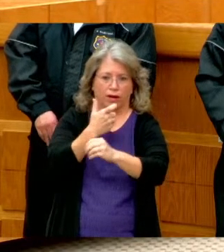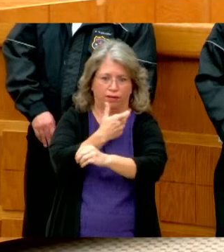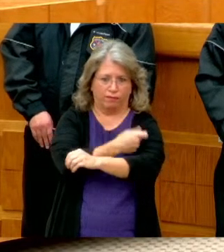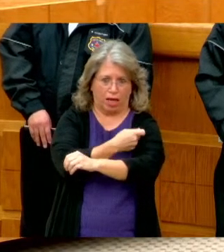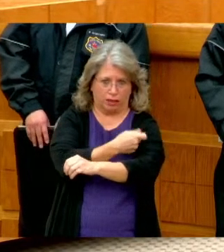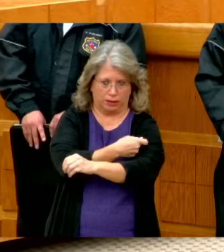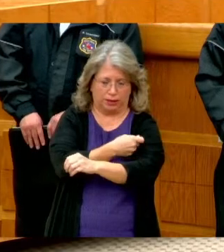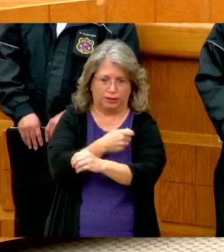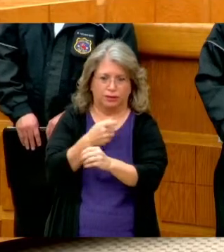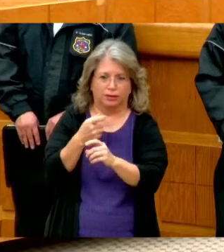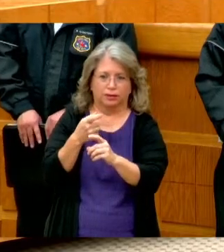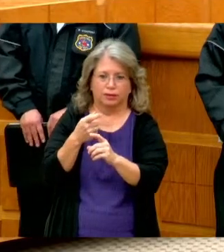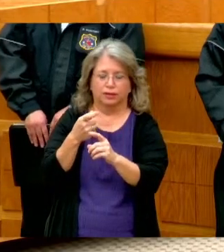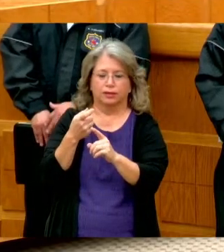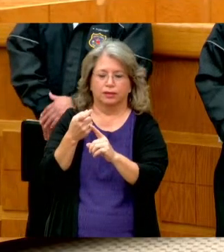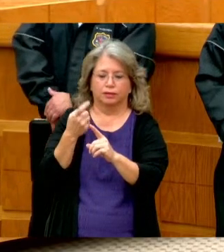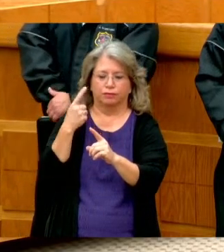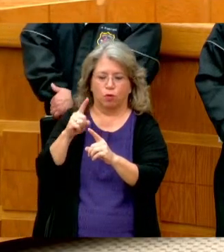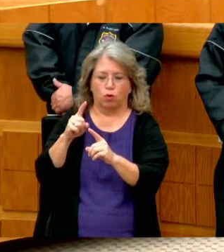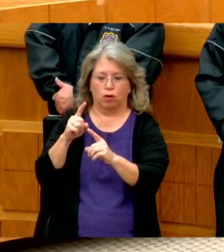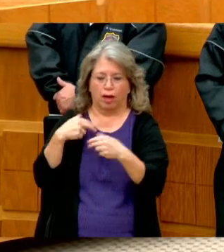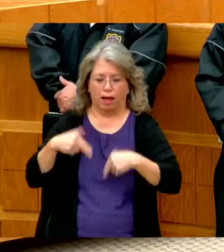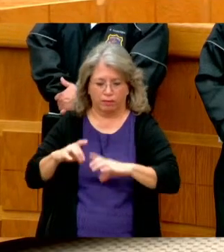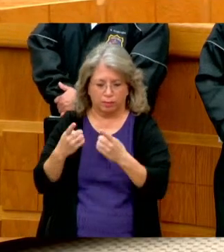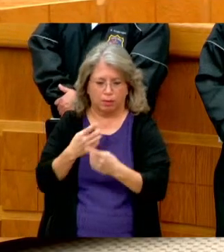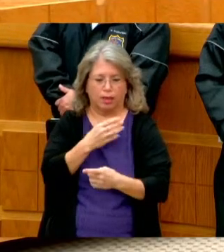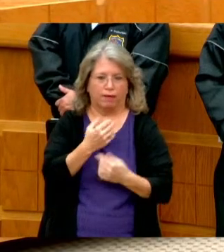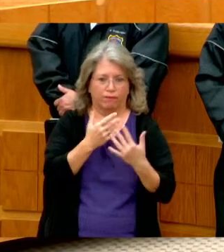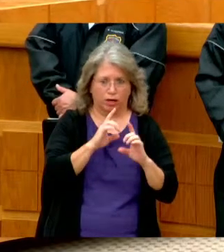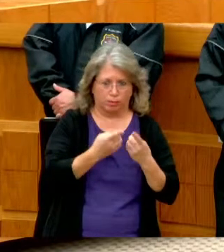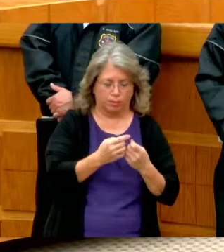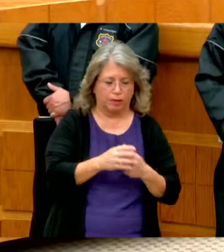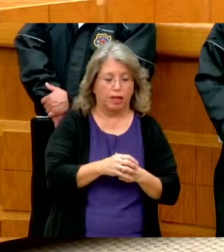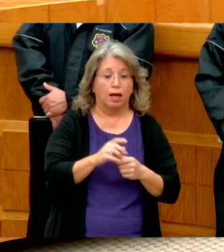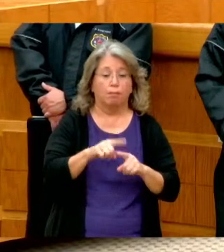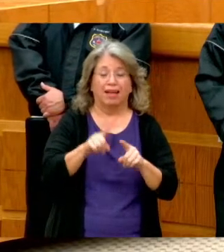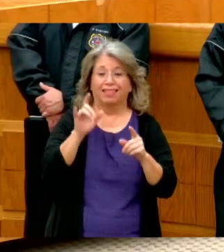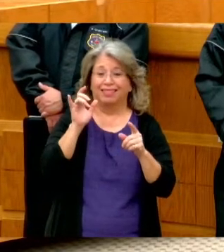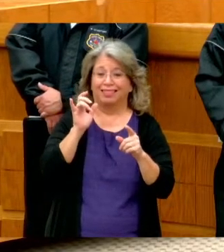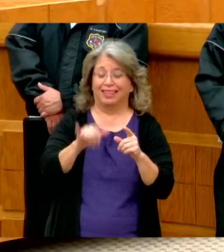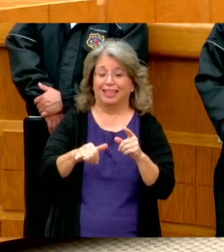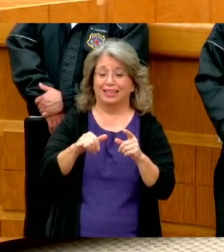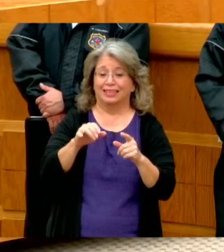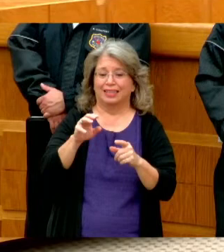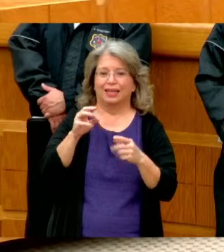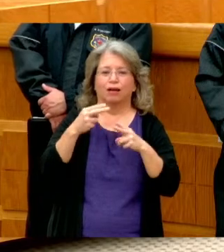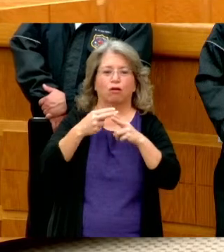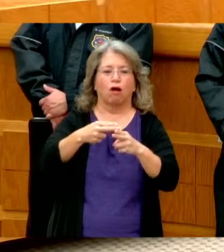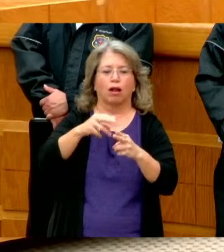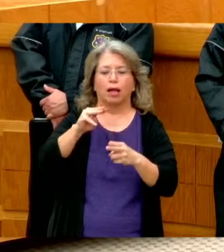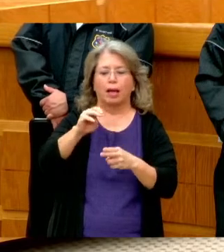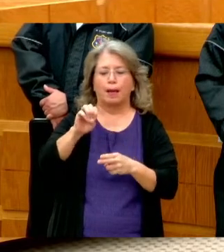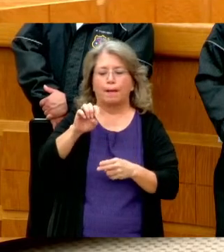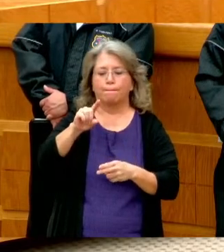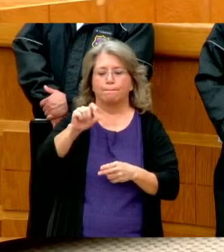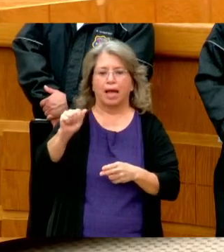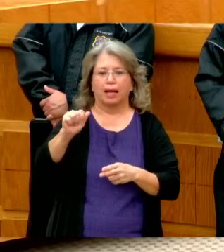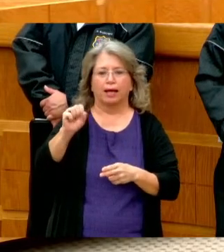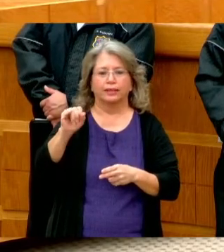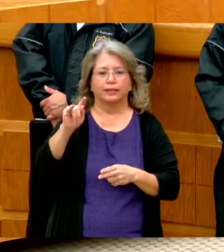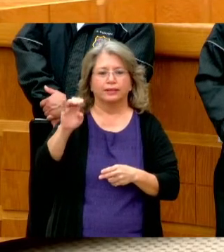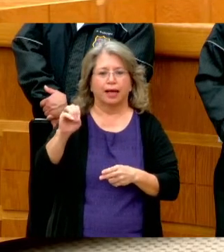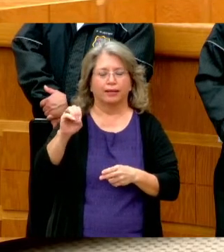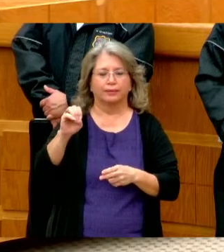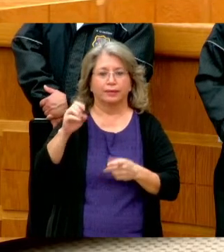mega site is meant to support a region. By the way, if you Google throughout Texas, you're going to see these mega sites